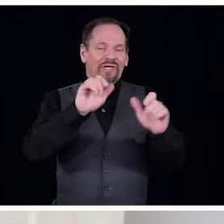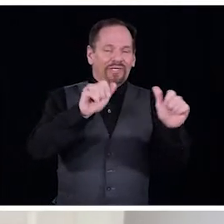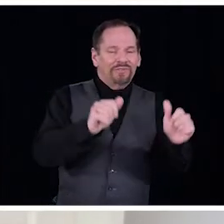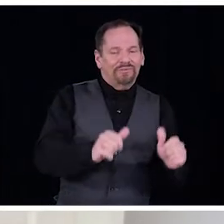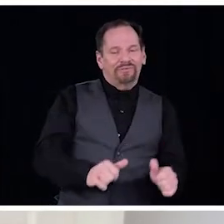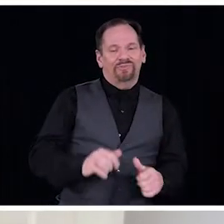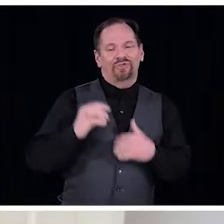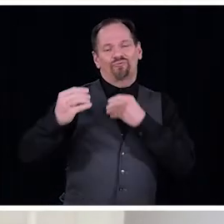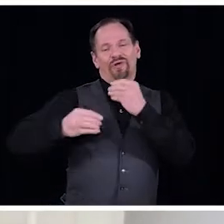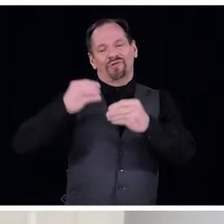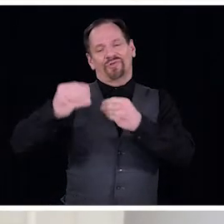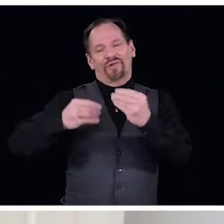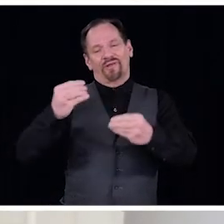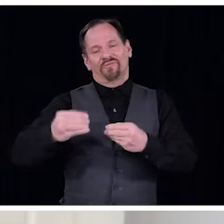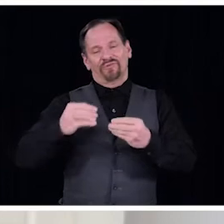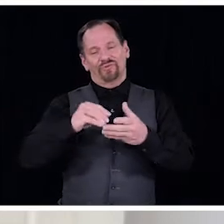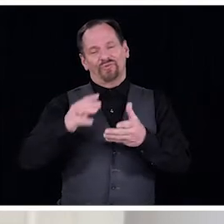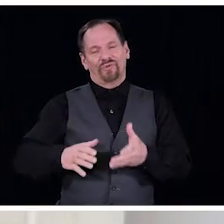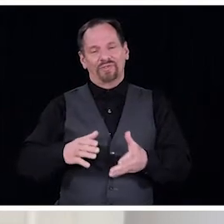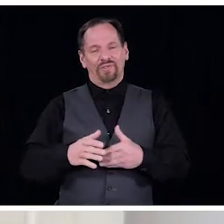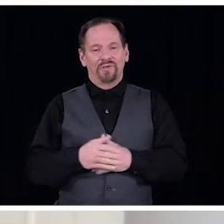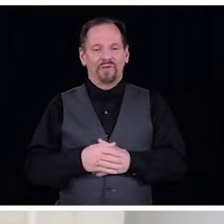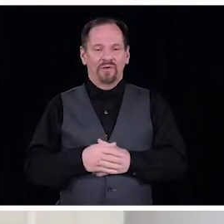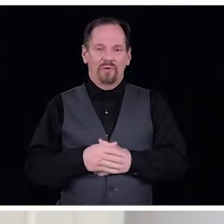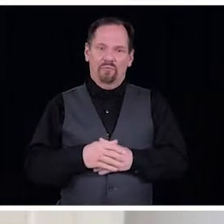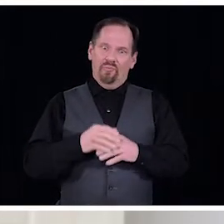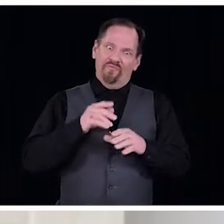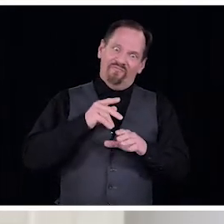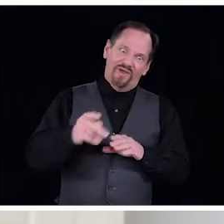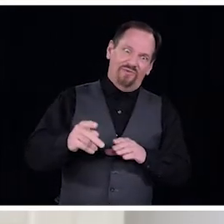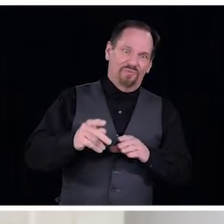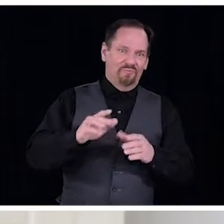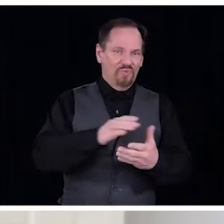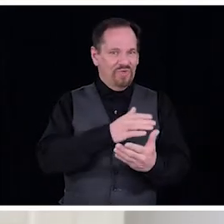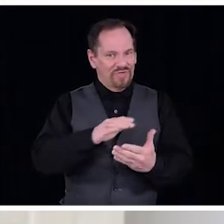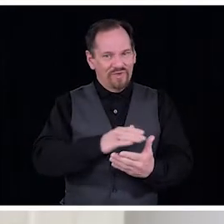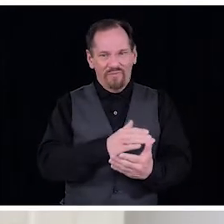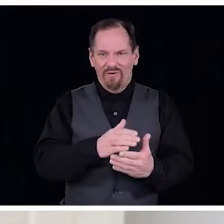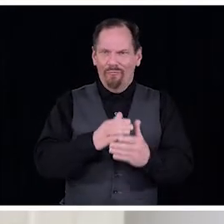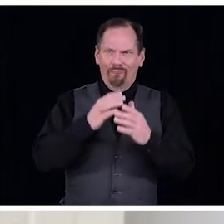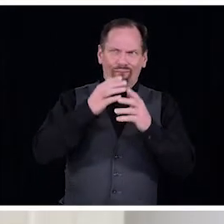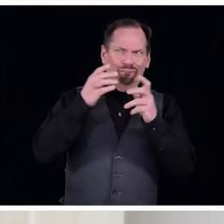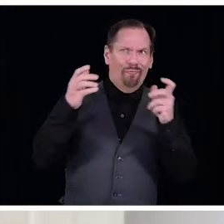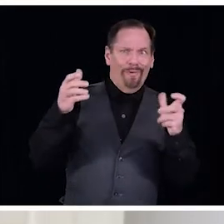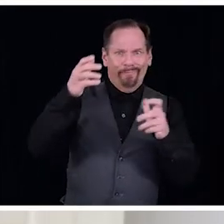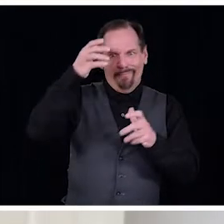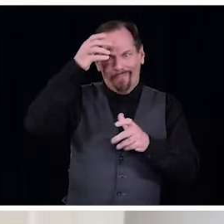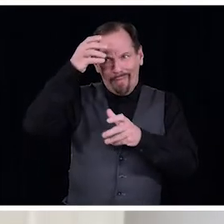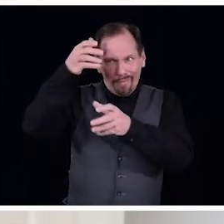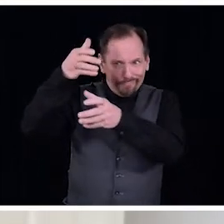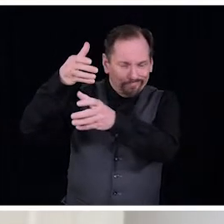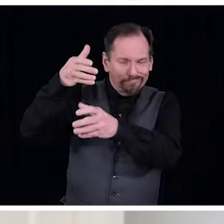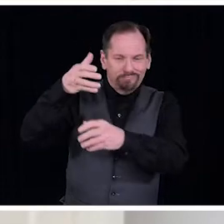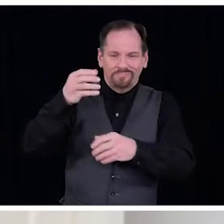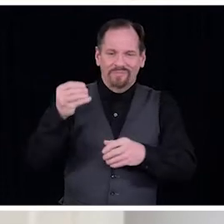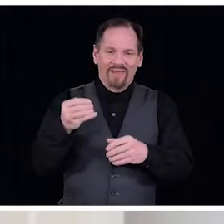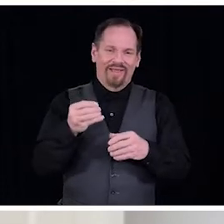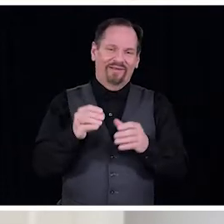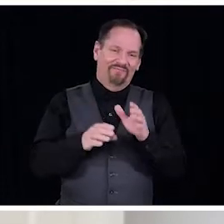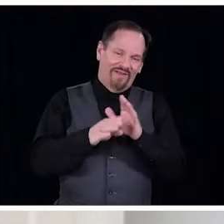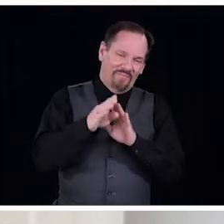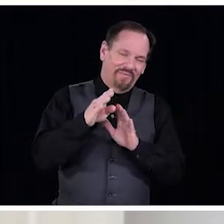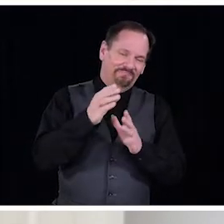your exceptional musicianship, vast knowledge, and deep commitment to their development. Your devotion to